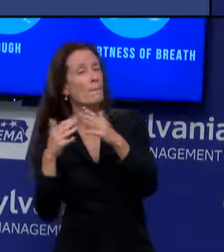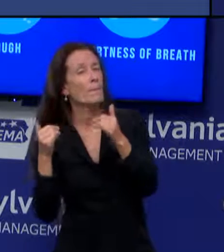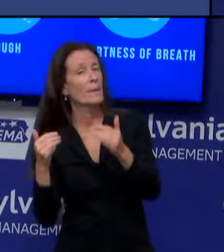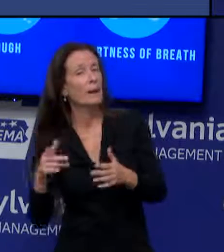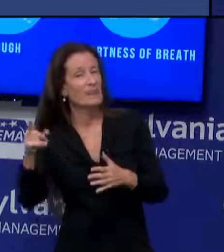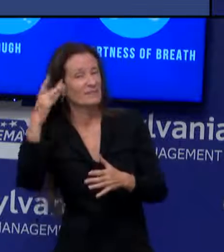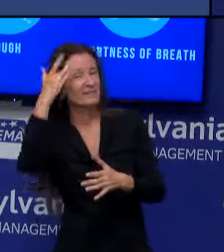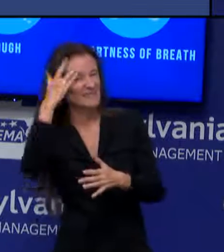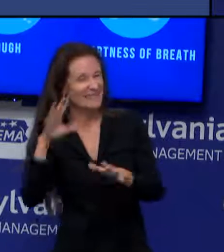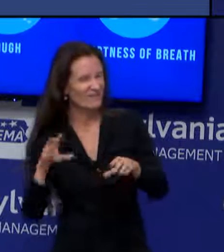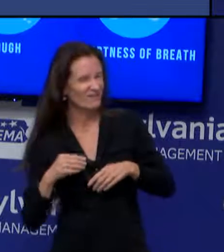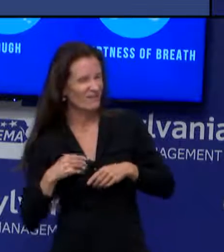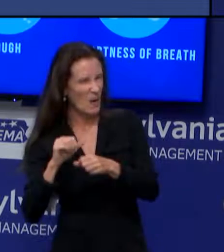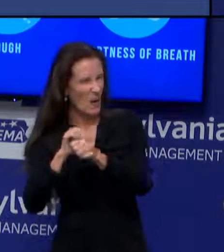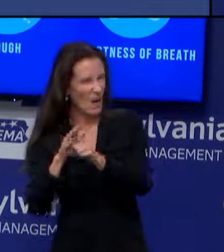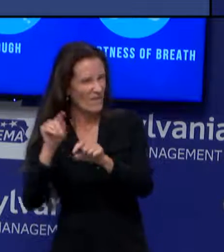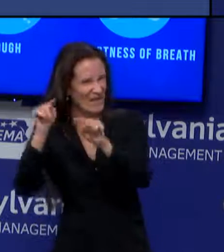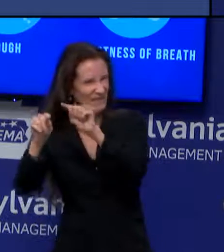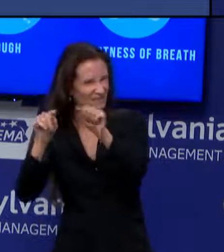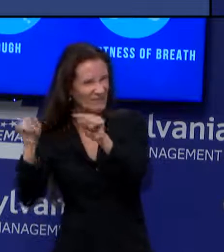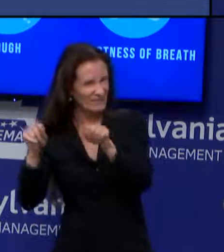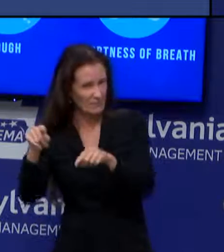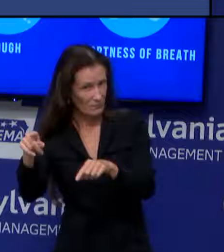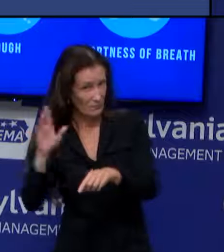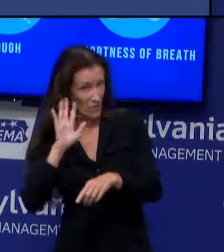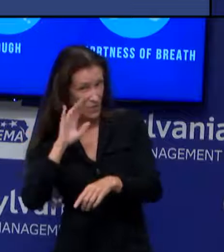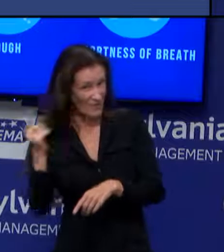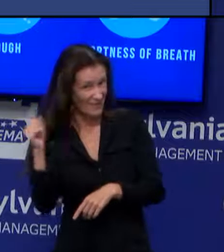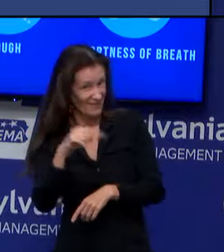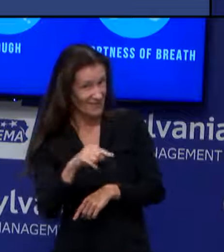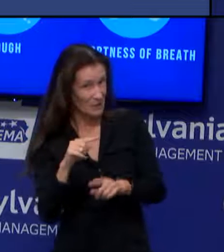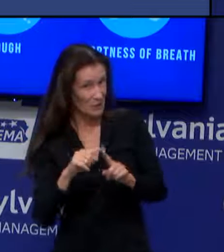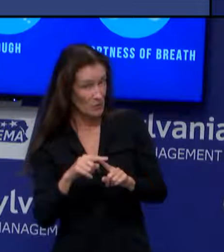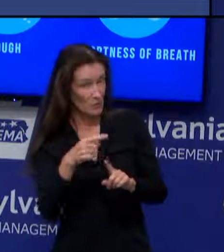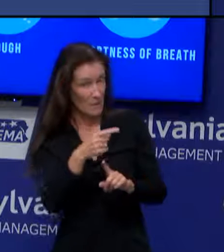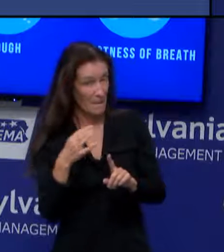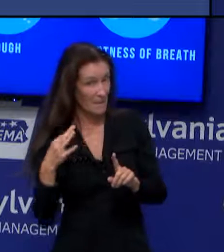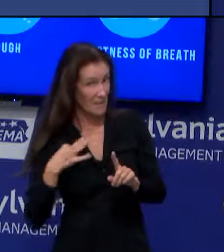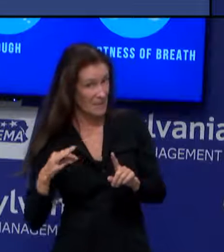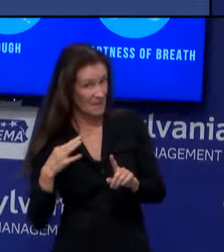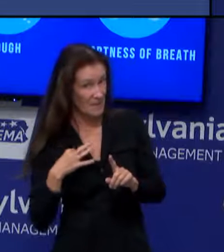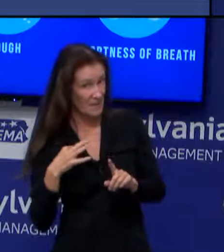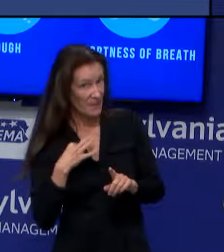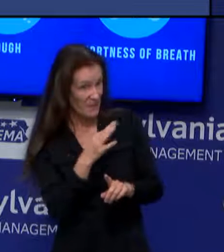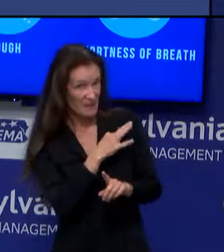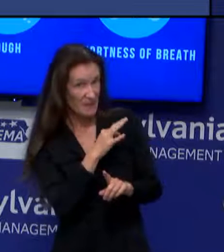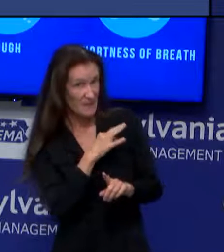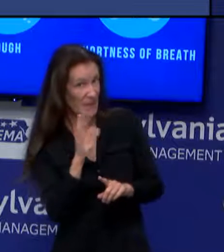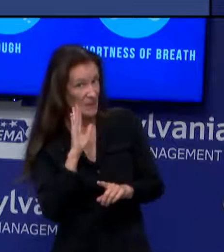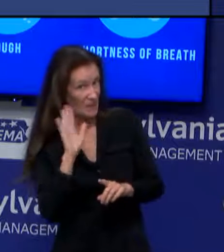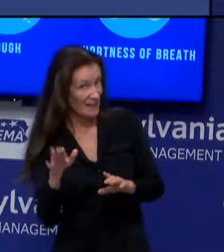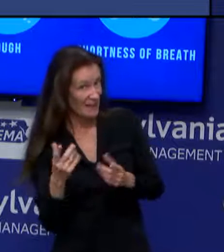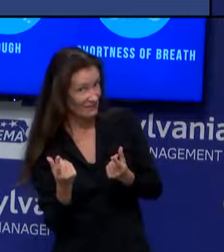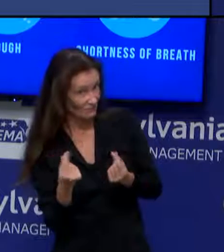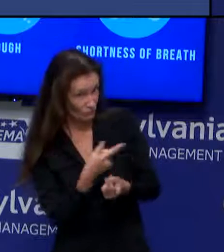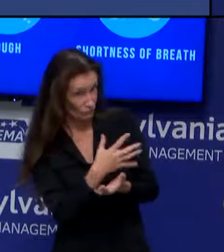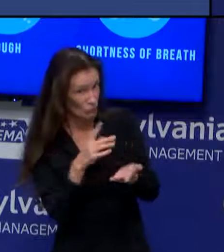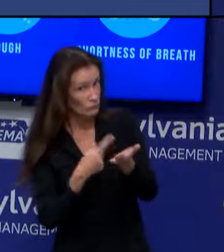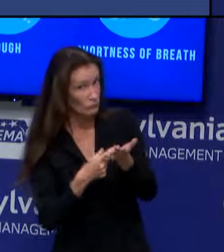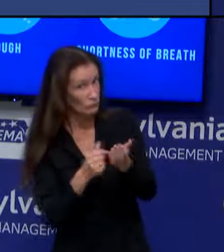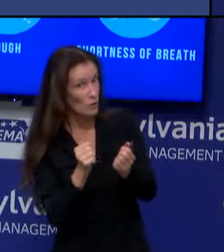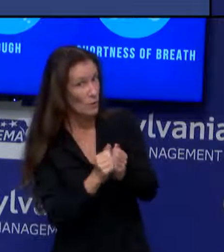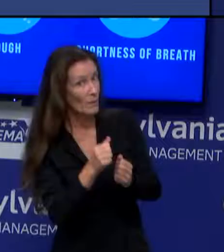looking at possibly playing Monday or Tuesday. Have you, as the Secretary of Health, had any conversation with the Steelers organization or the NFL regarding